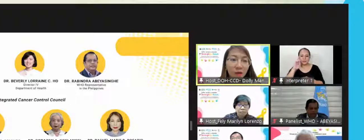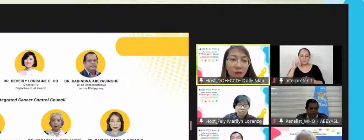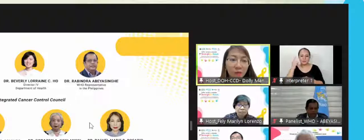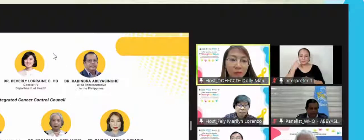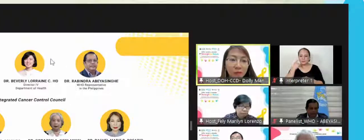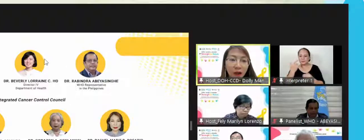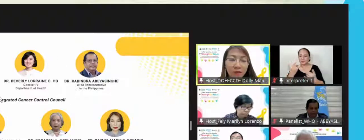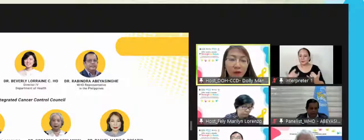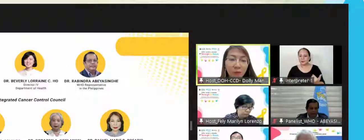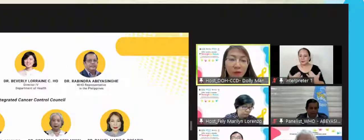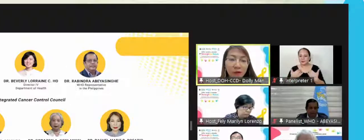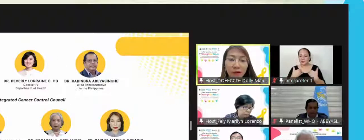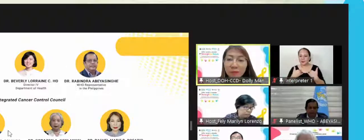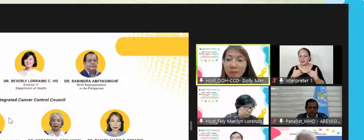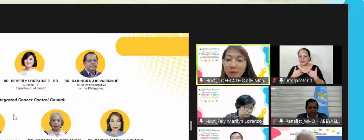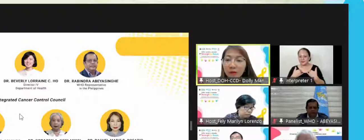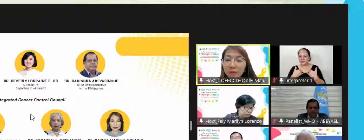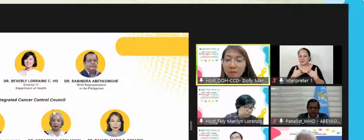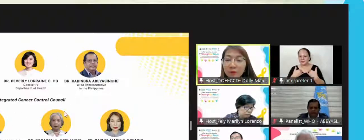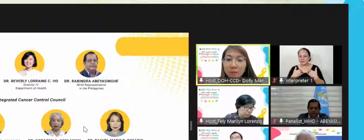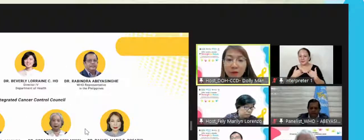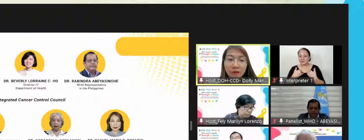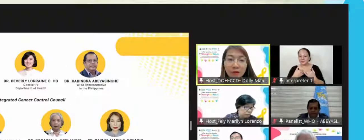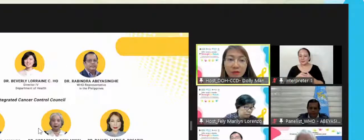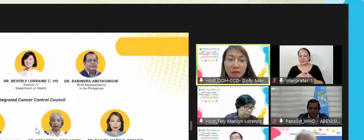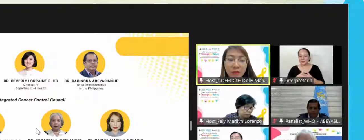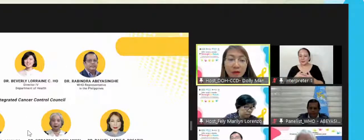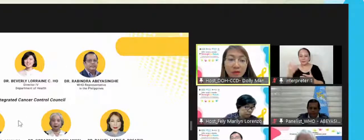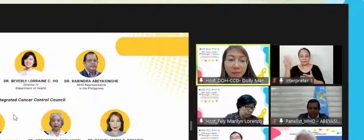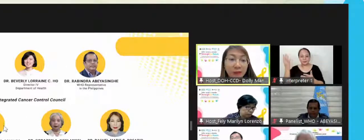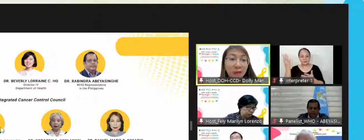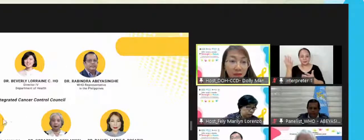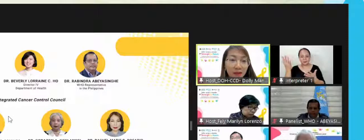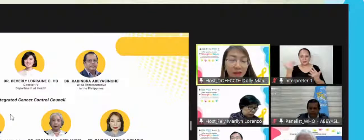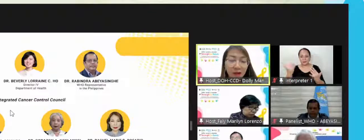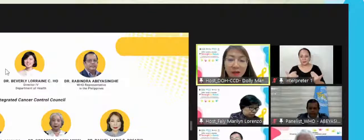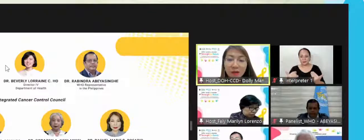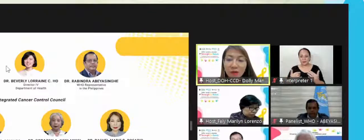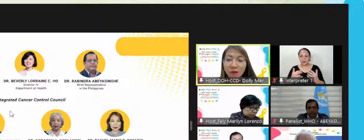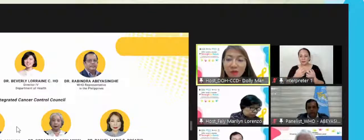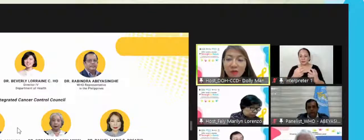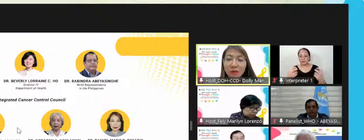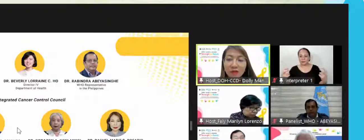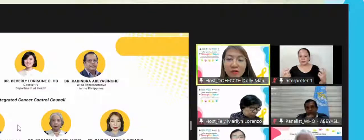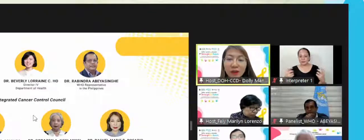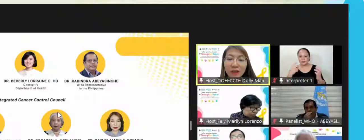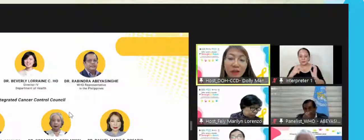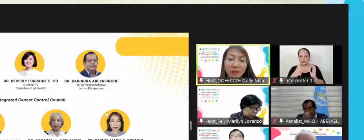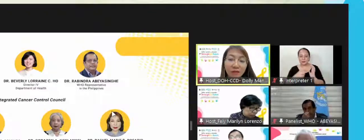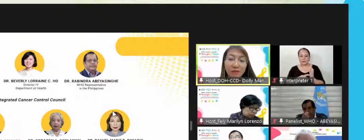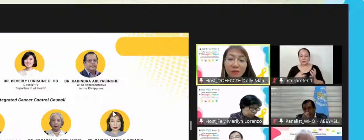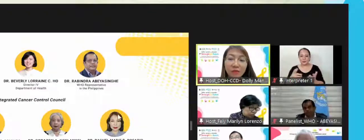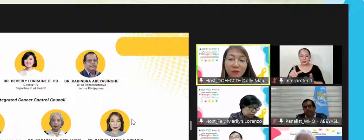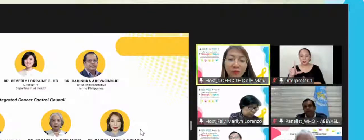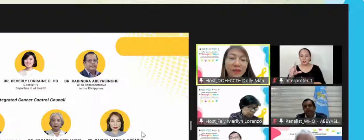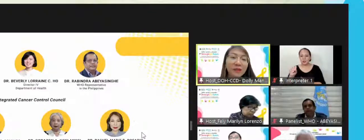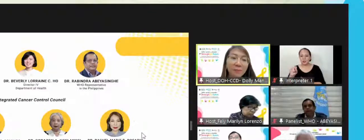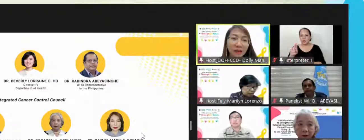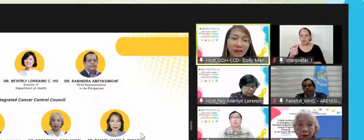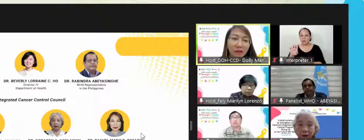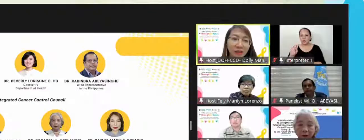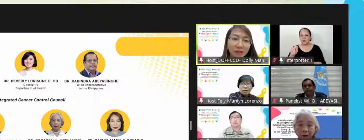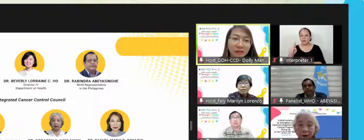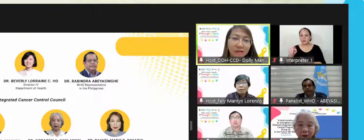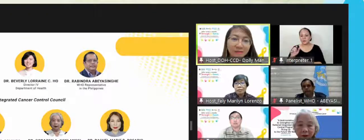think we have our speakers, panelists acknowledged. Dr. Lorenzo, I now give you the floor as